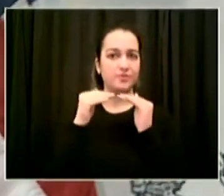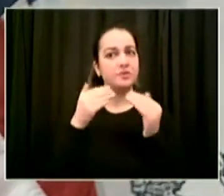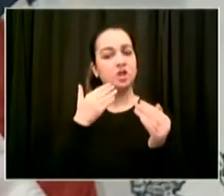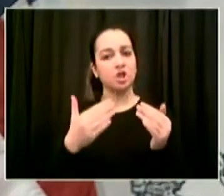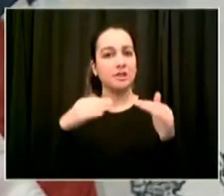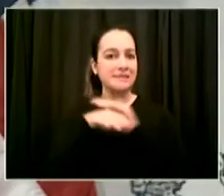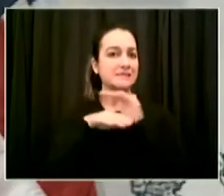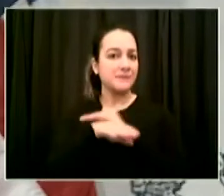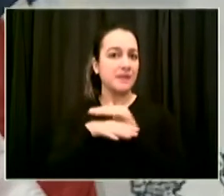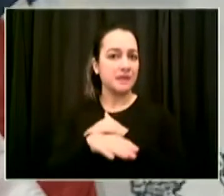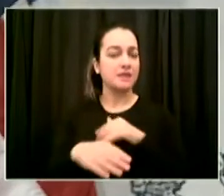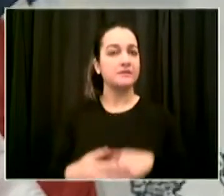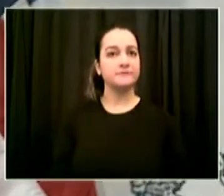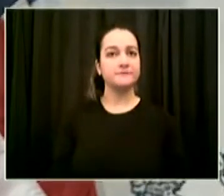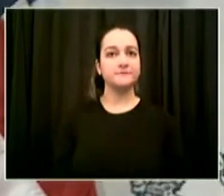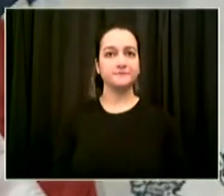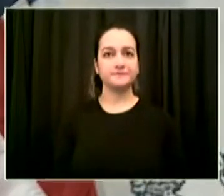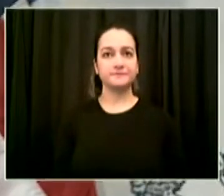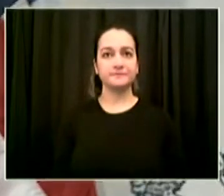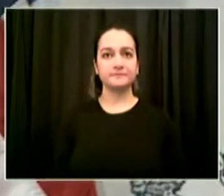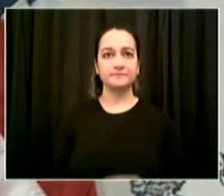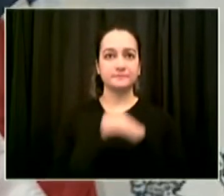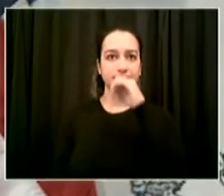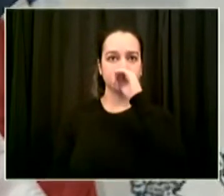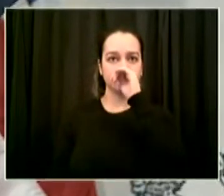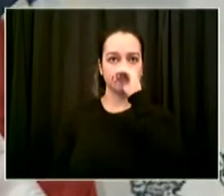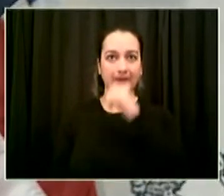is where we have to go to make this effort work.